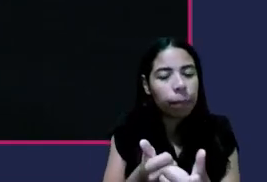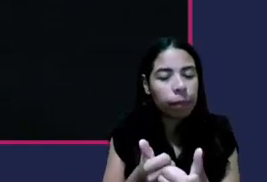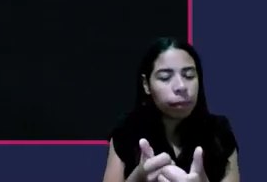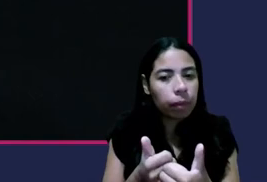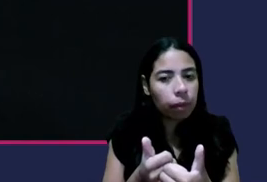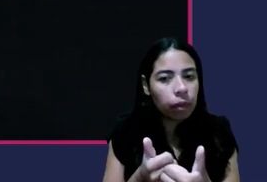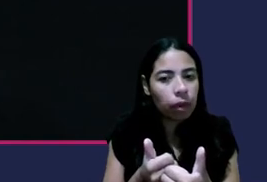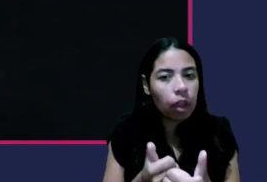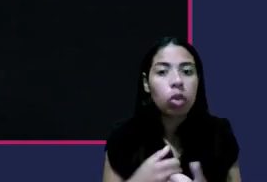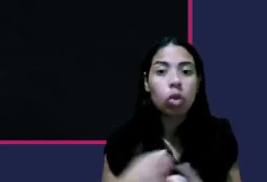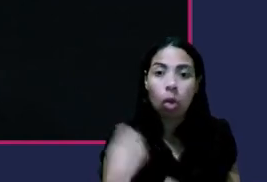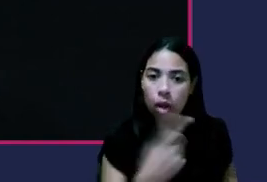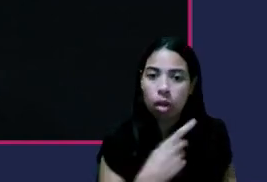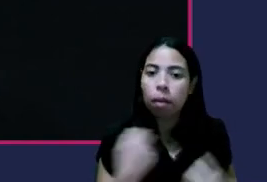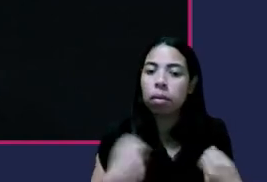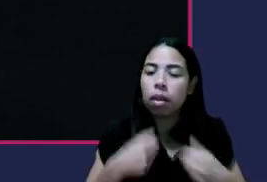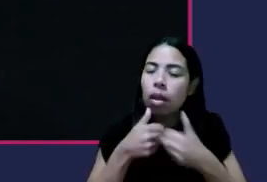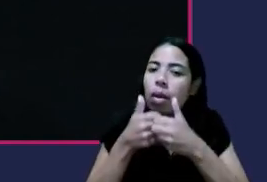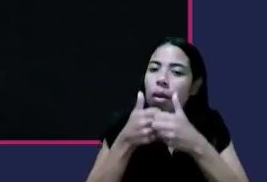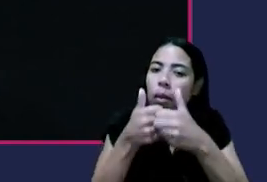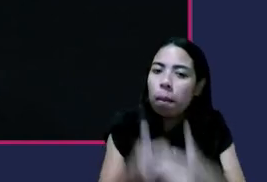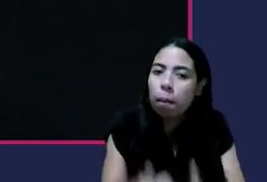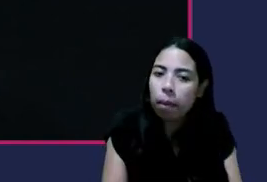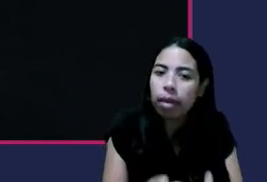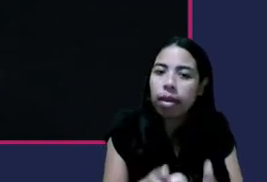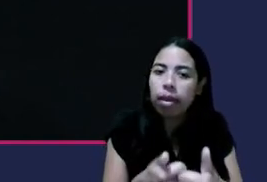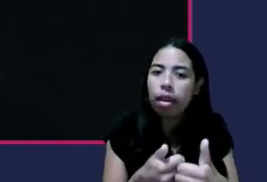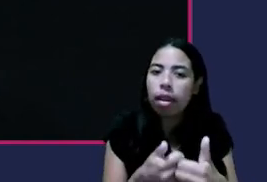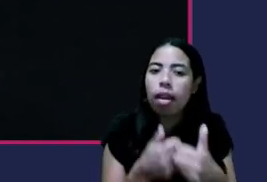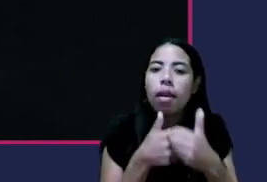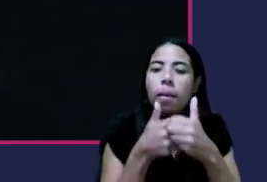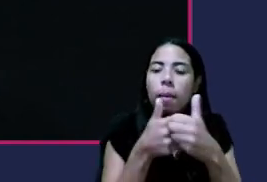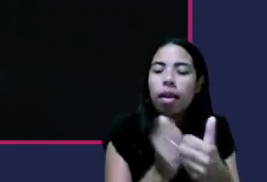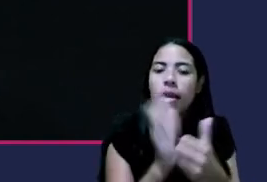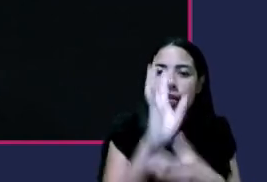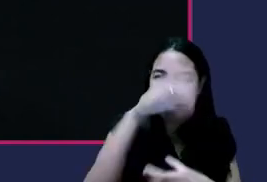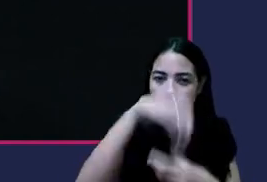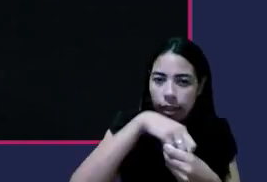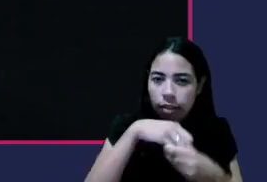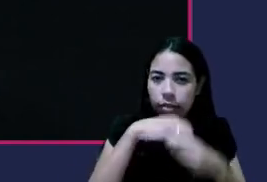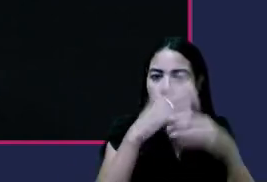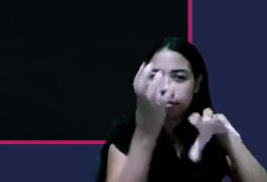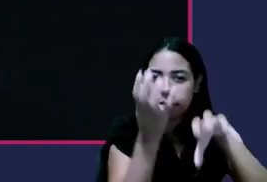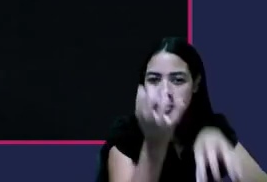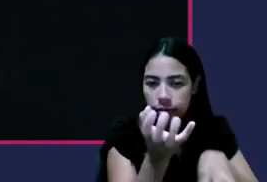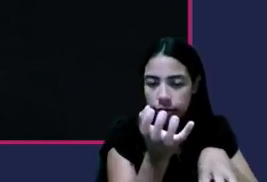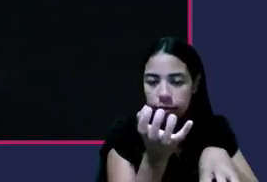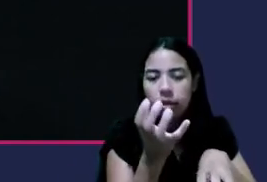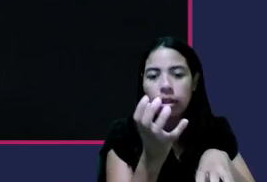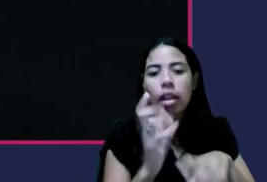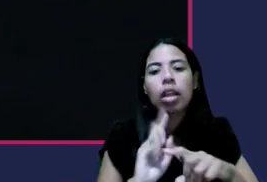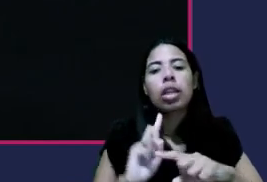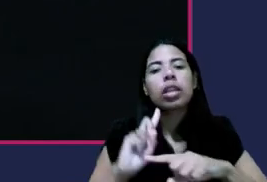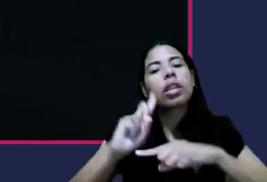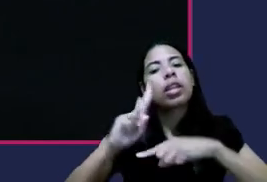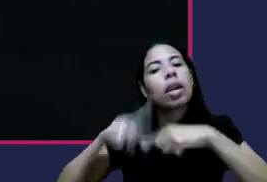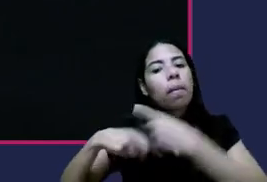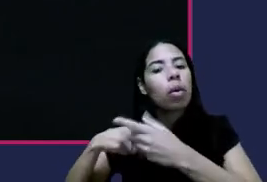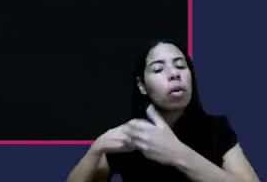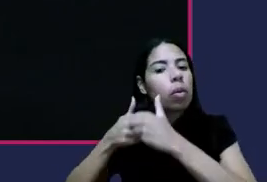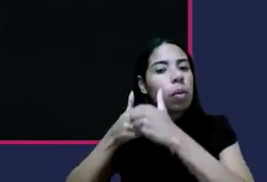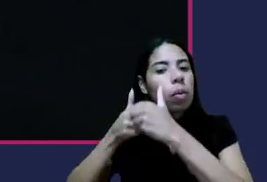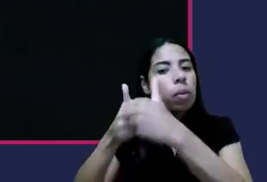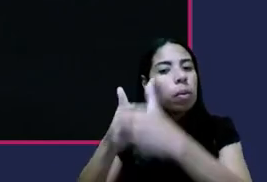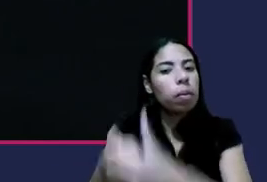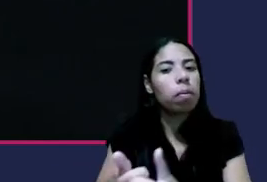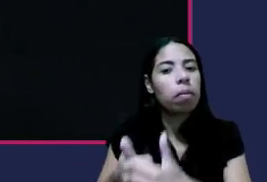my team wants to follow through on that by following up on